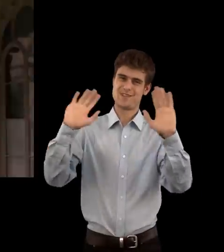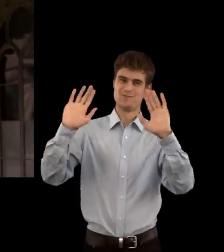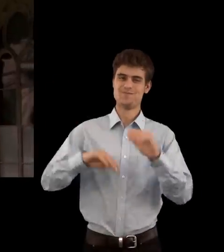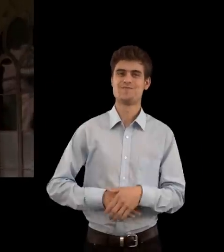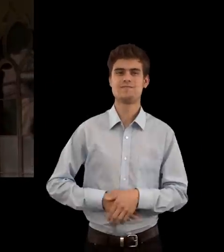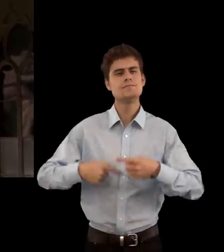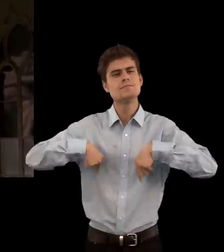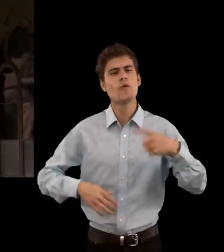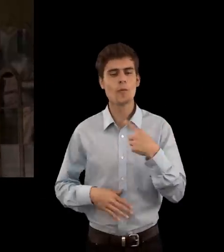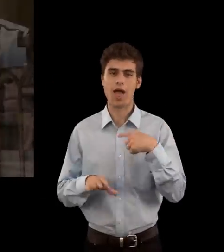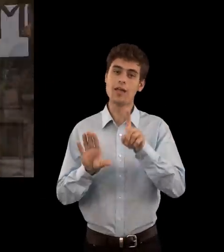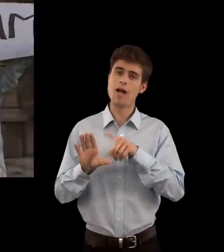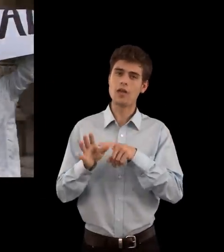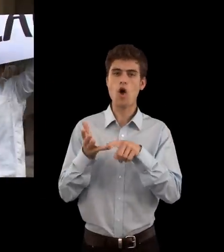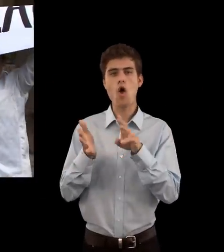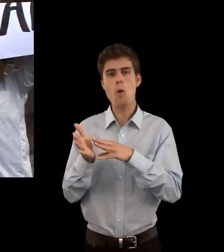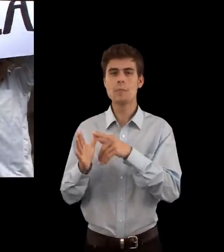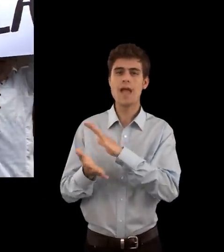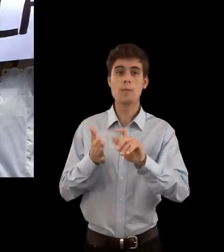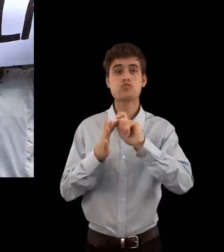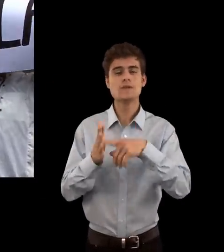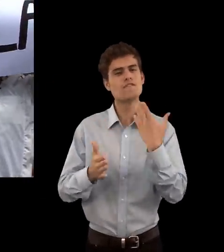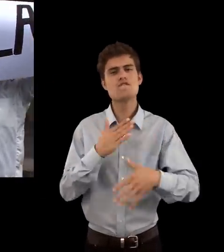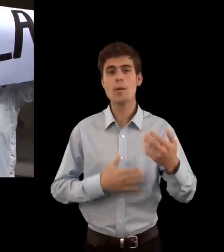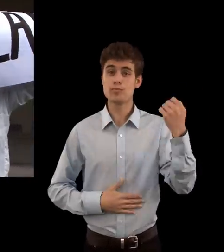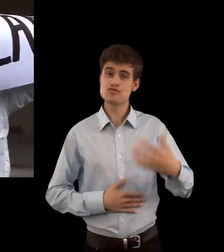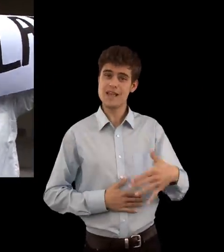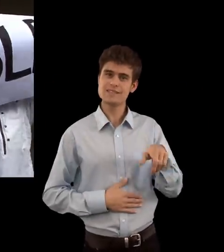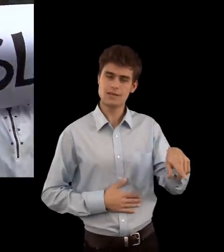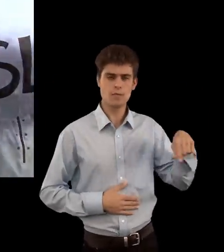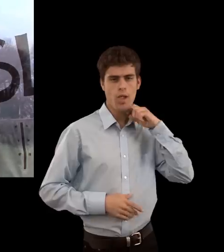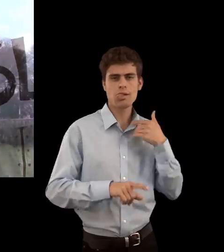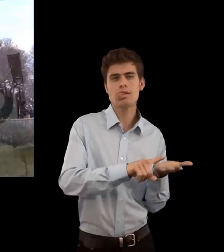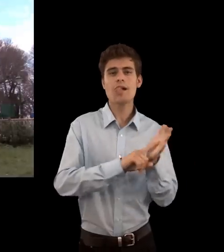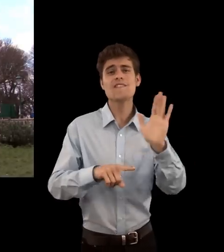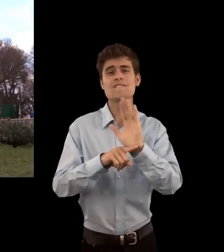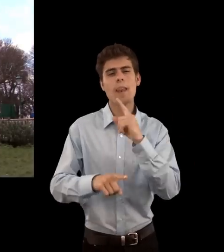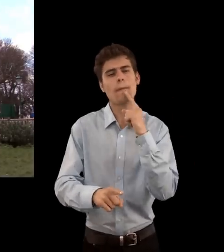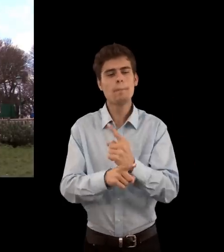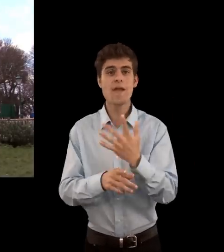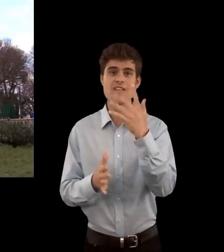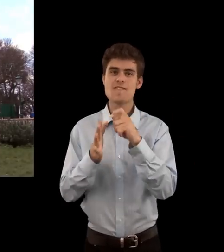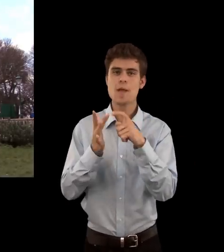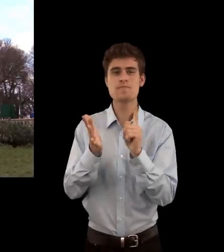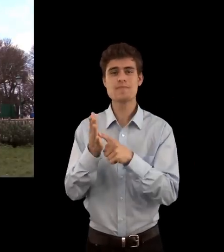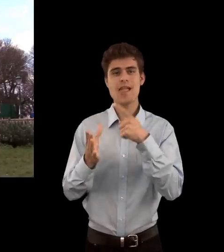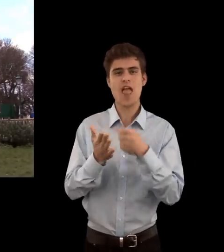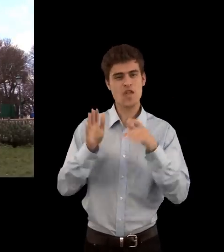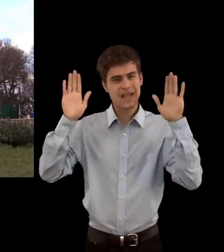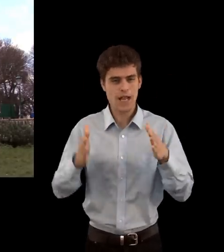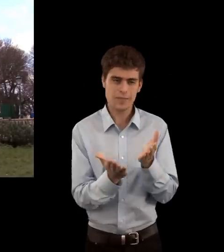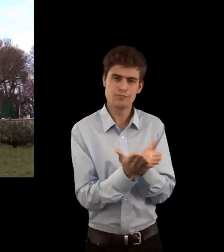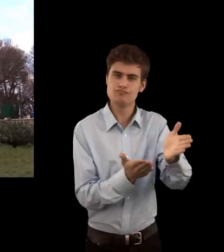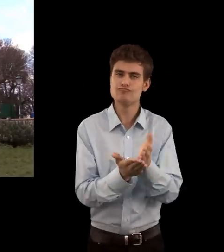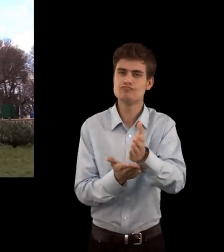As-salamu alaykum, we're the Young Umar Projects from Brighton and this is a film that we've made about the five pillars of Islam. All Muslims